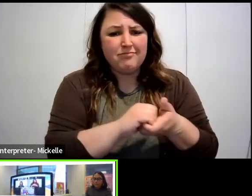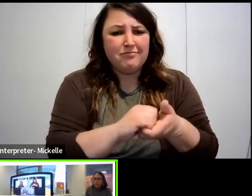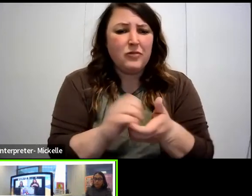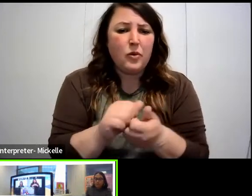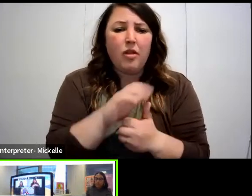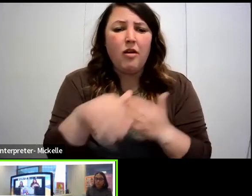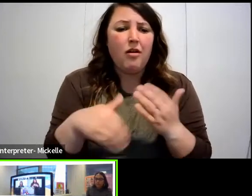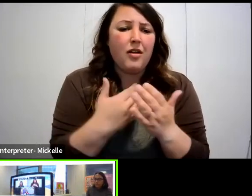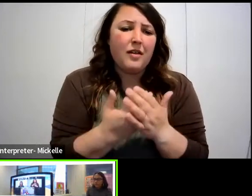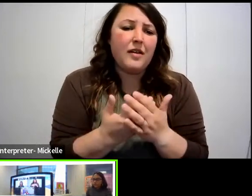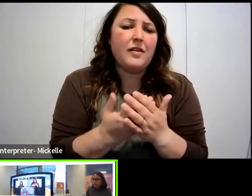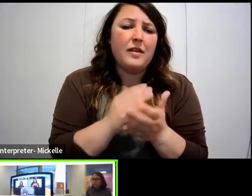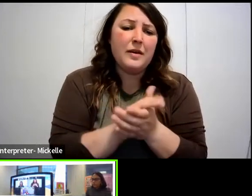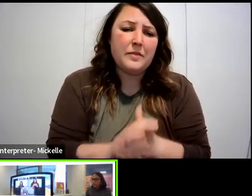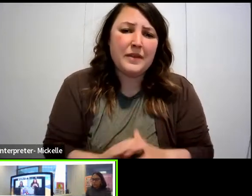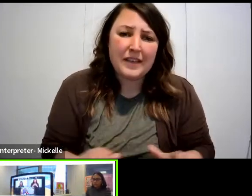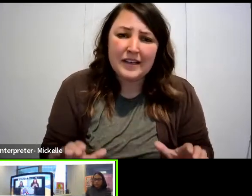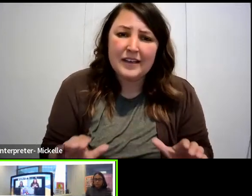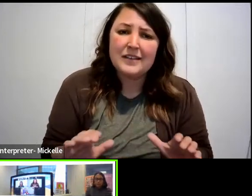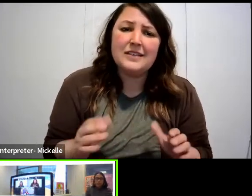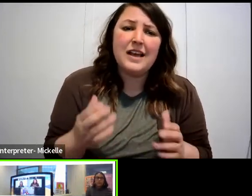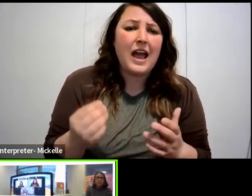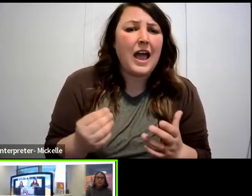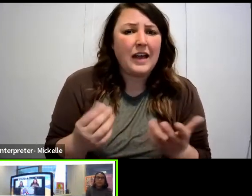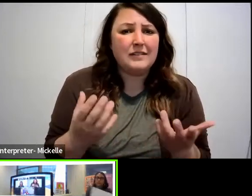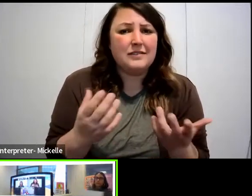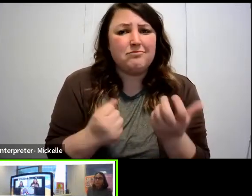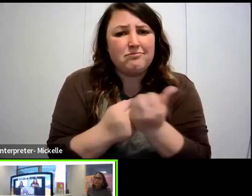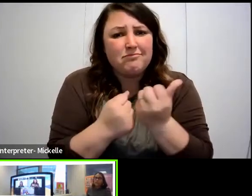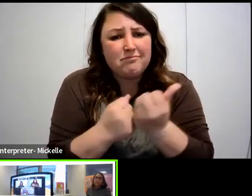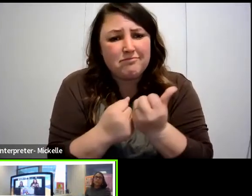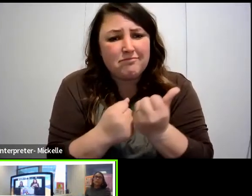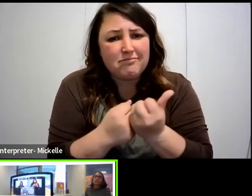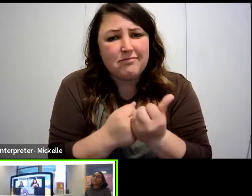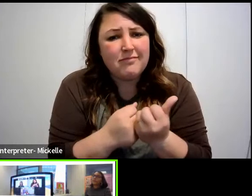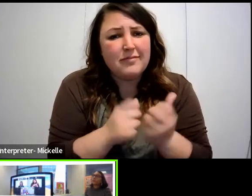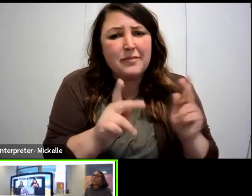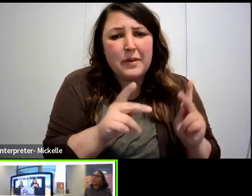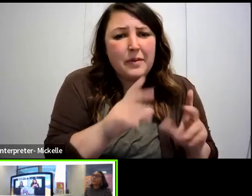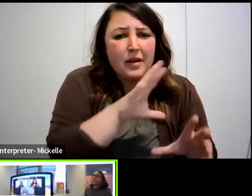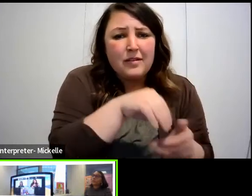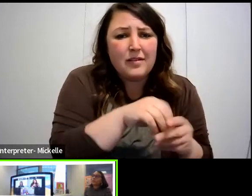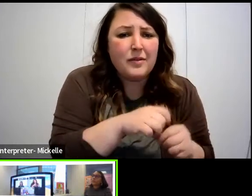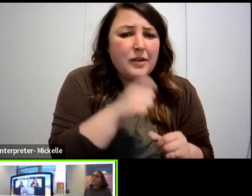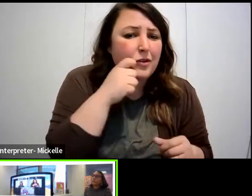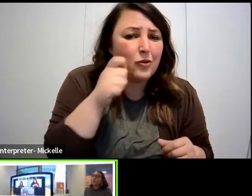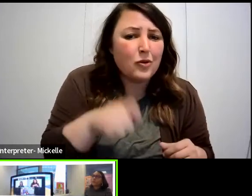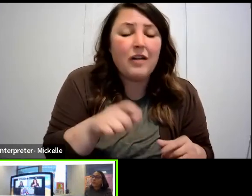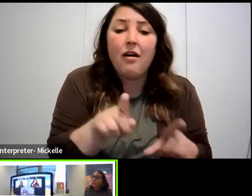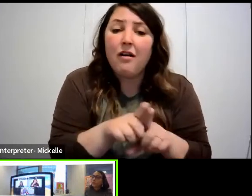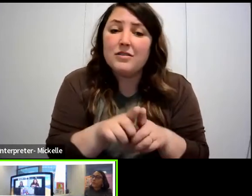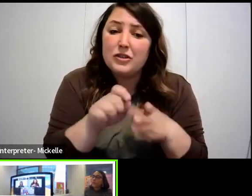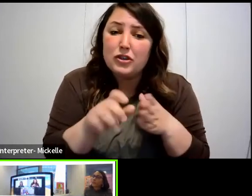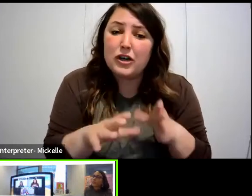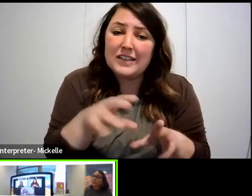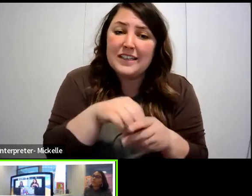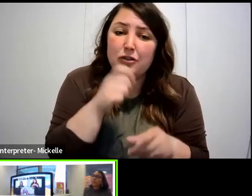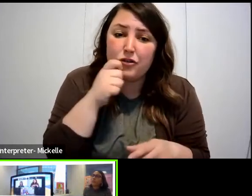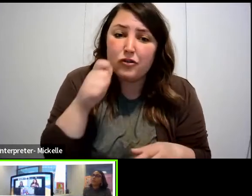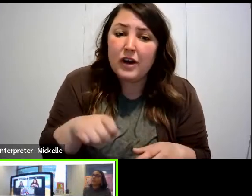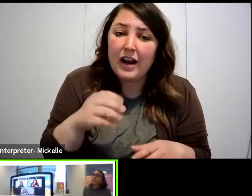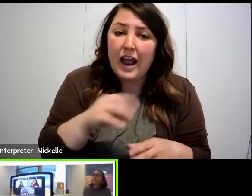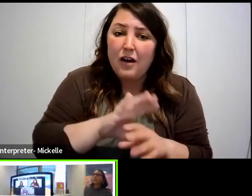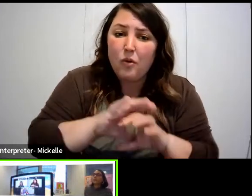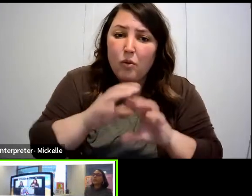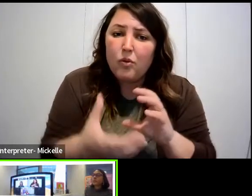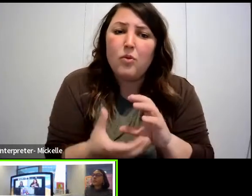peace and democracy-loving Ukrainians and all the courageous journalists in Ukraine and around the world who risk